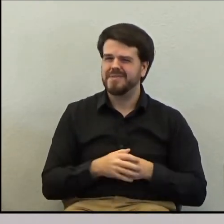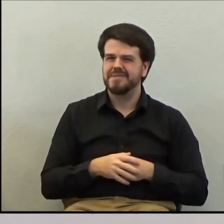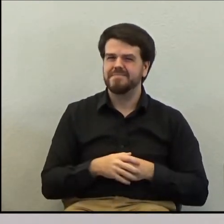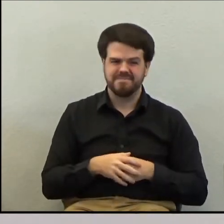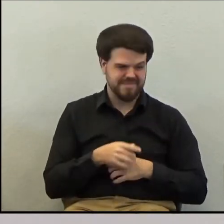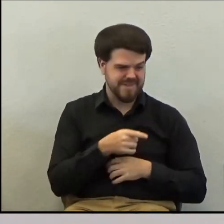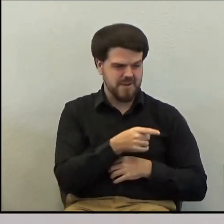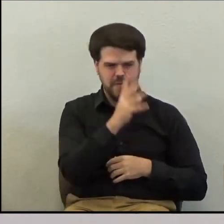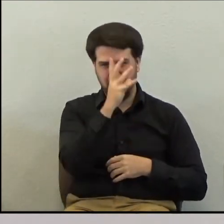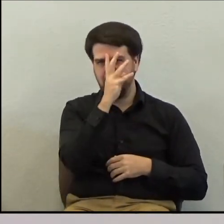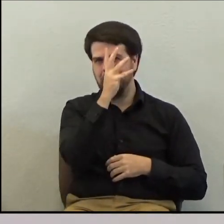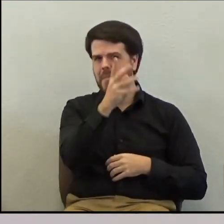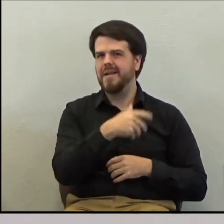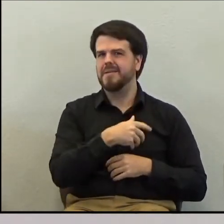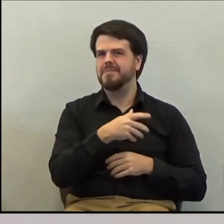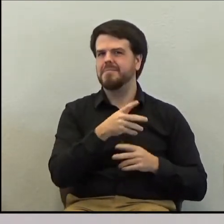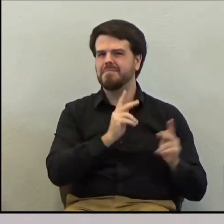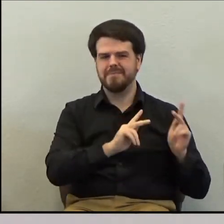the words of men.